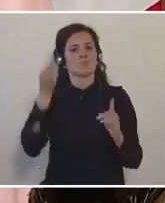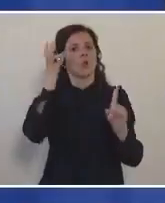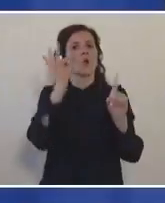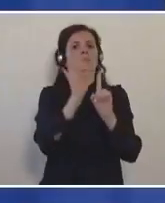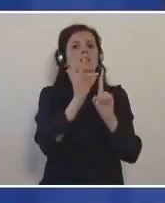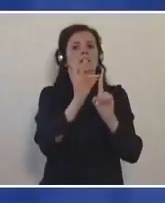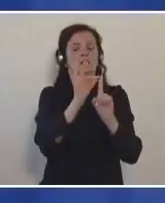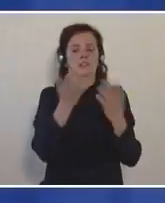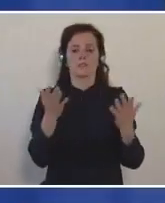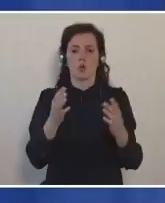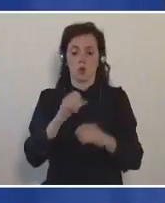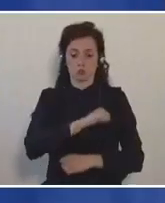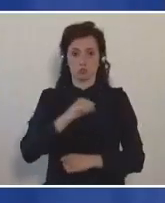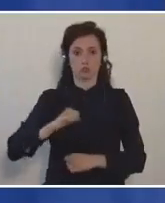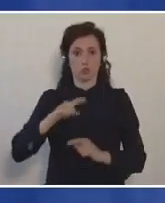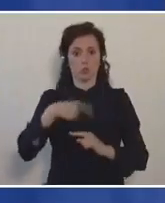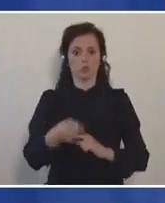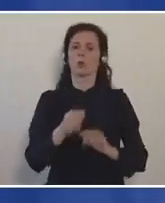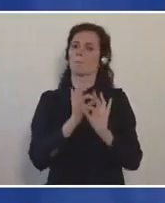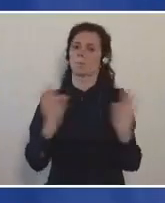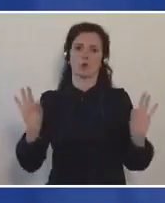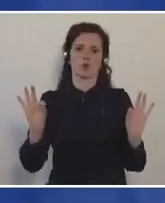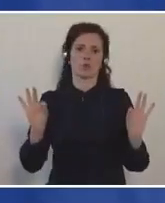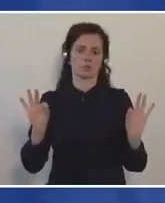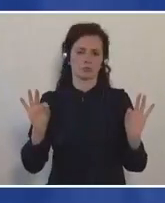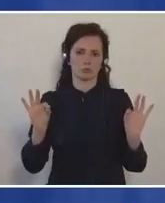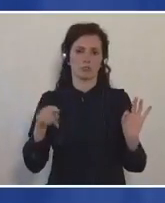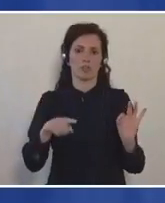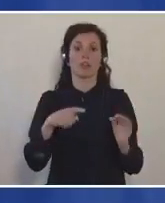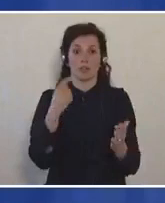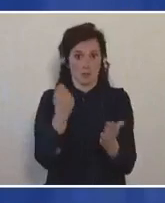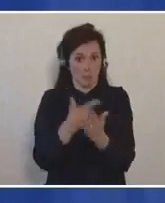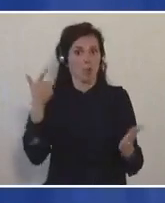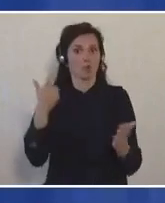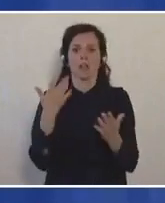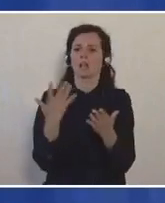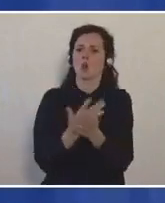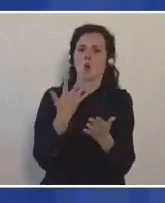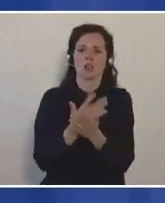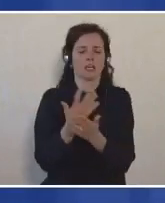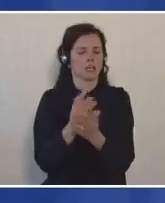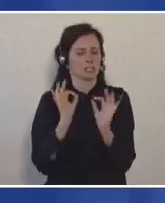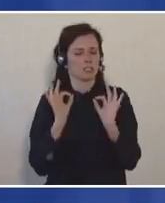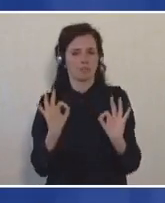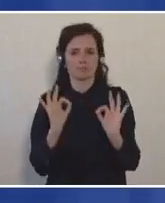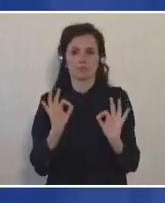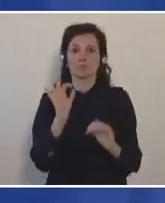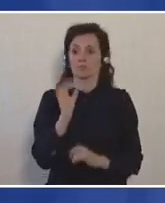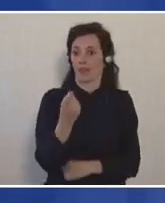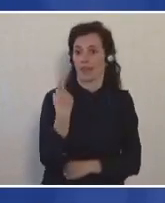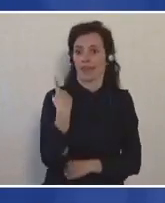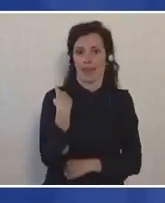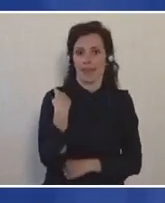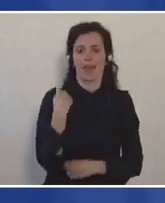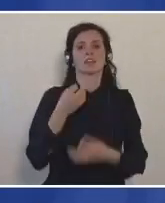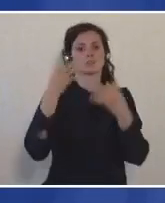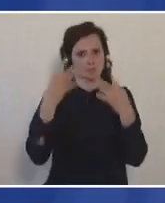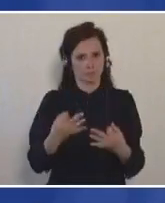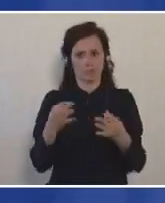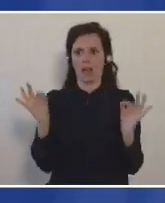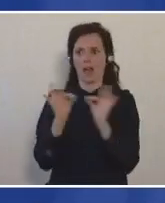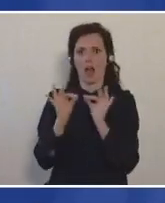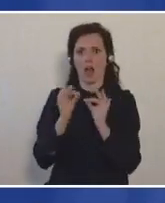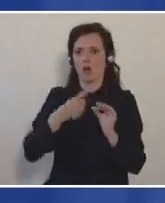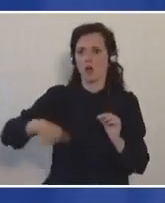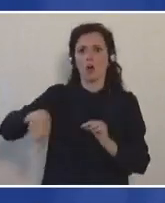us important. We have good news that yesterday the political agreement has been achieved between the